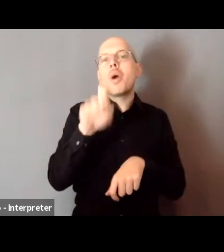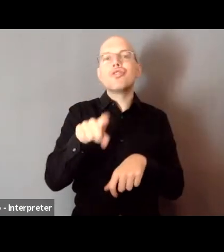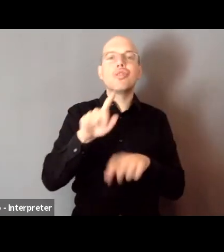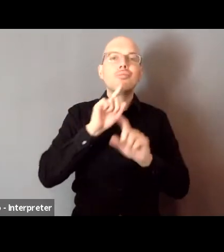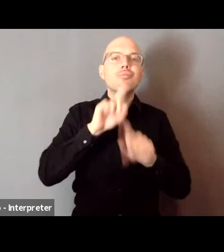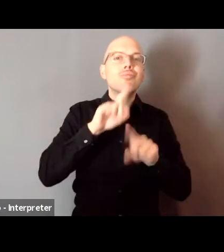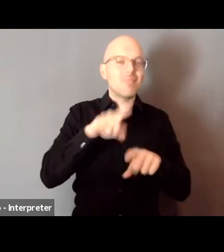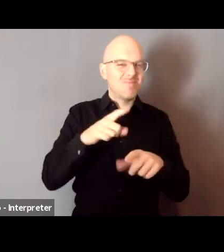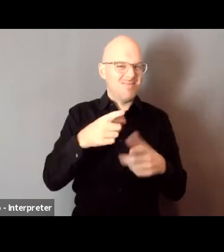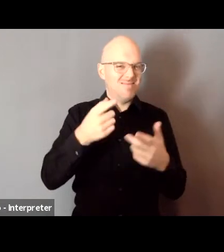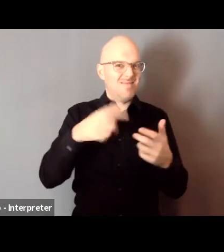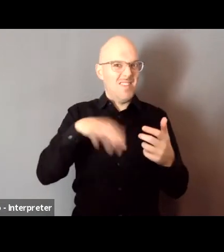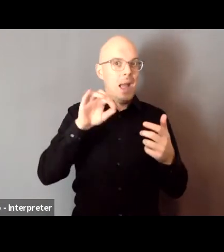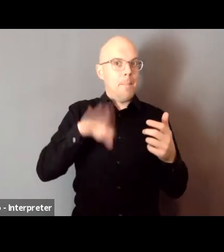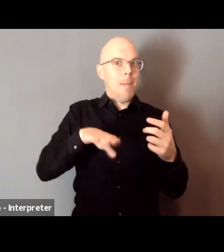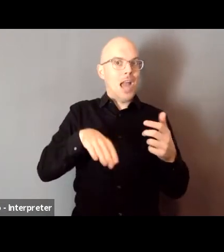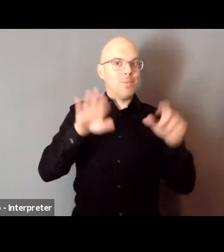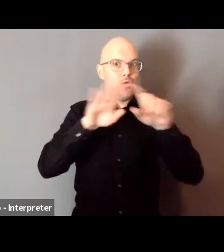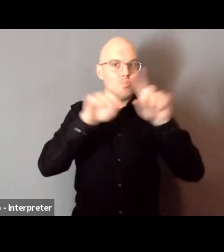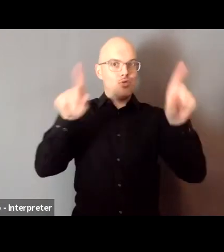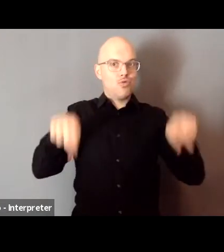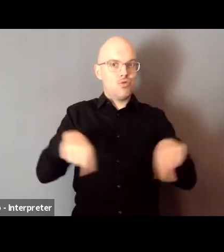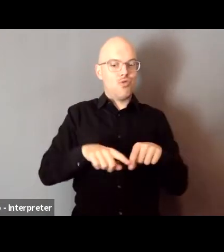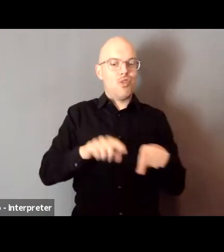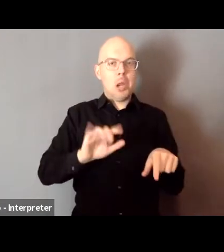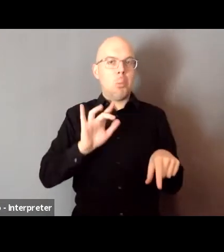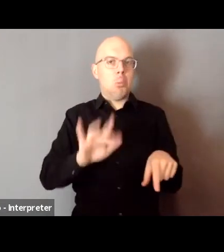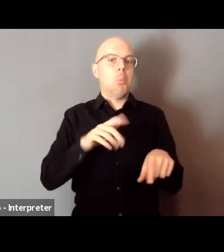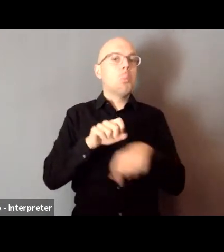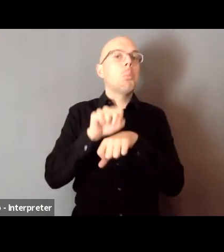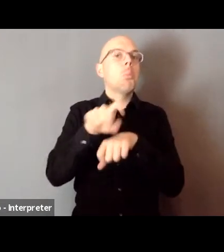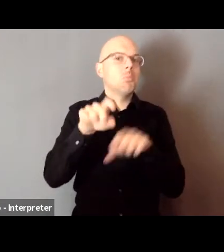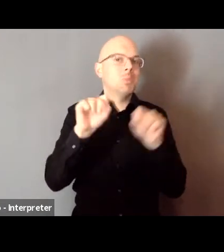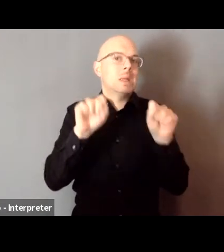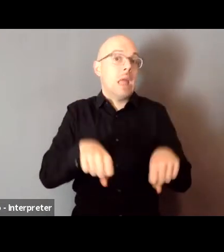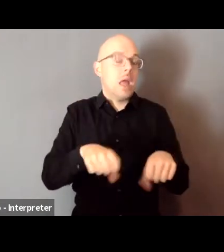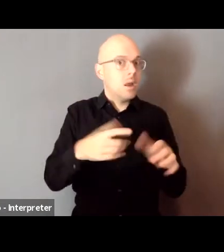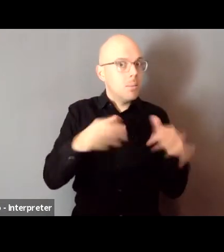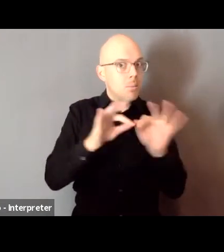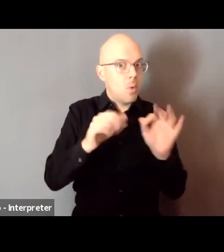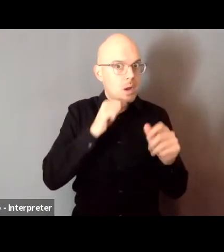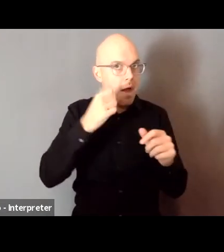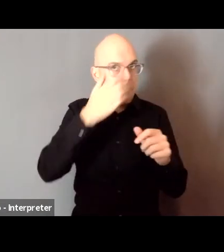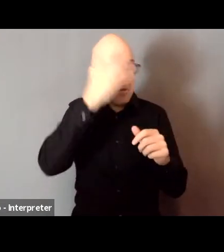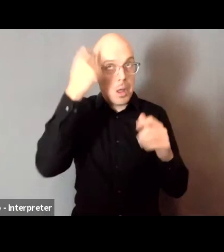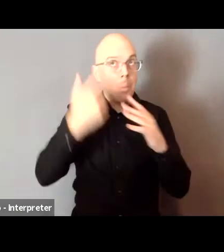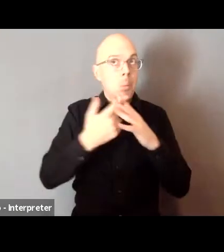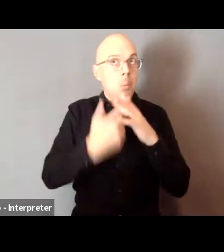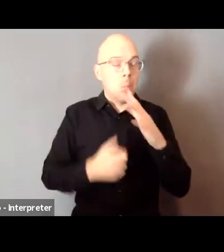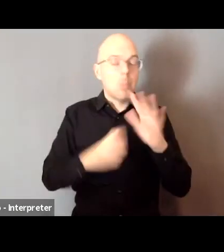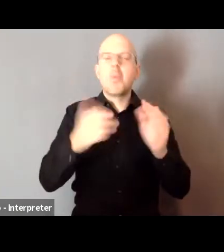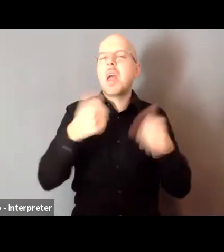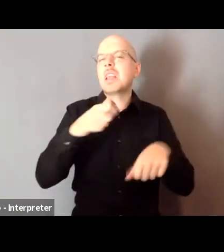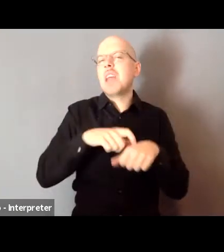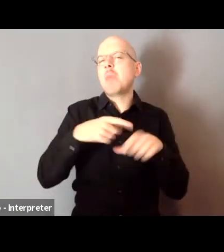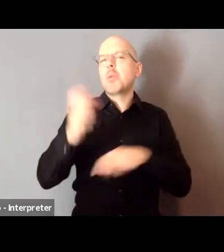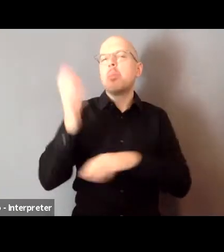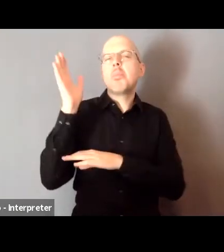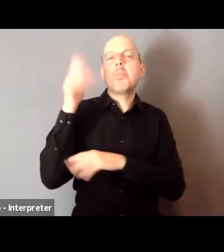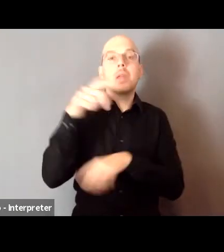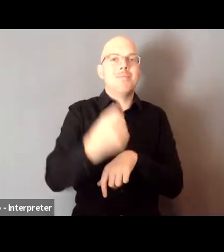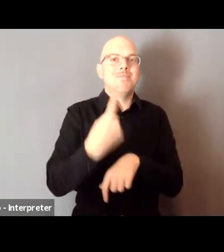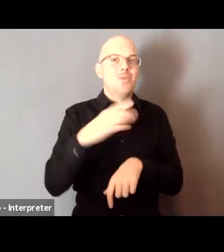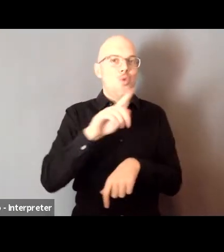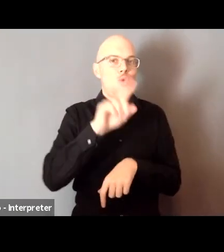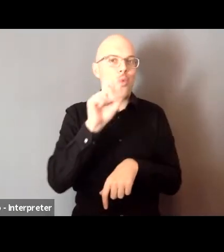screen. We don't want you to forget anything as we go through this process. So feel free to submit them. And we, again, we